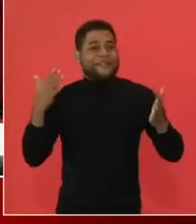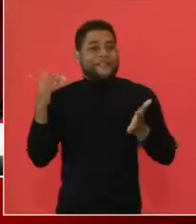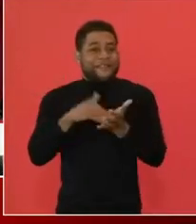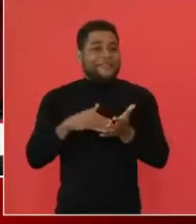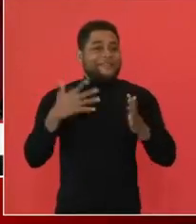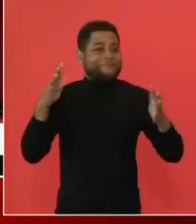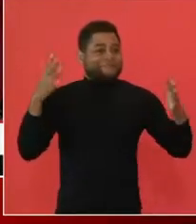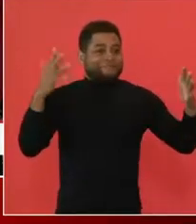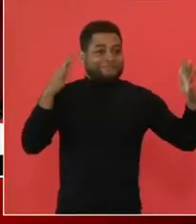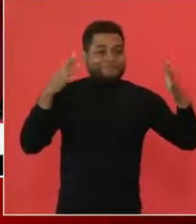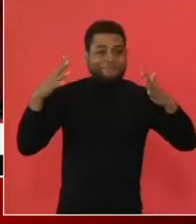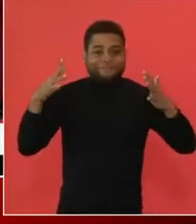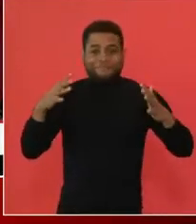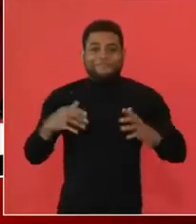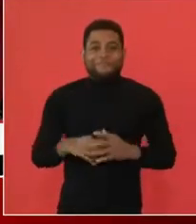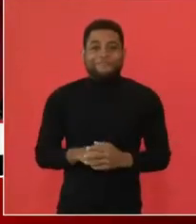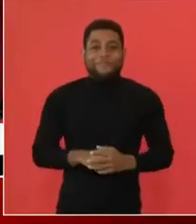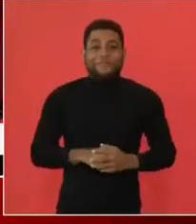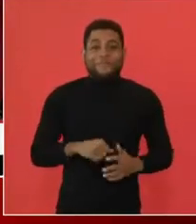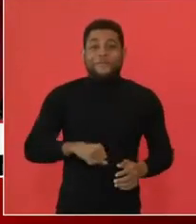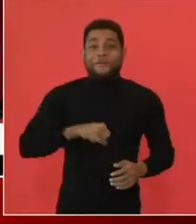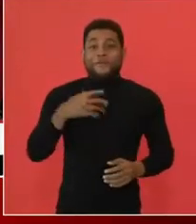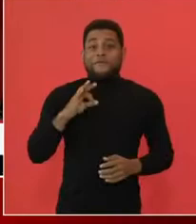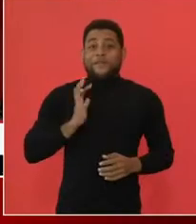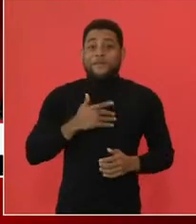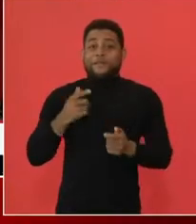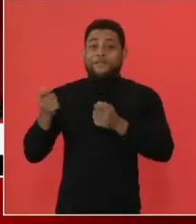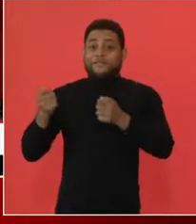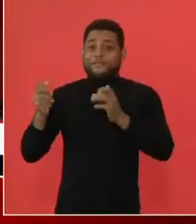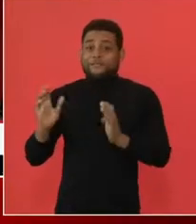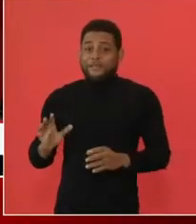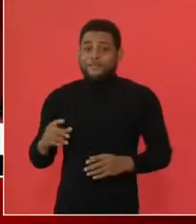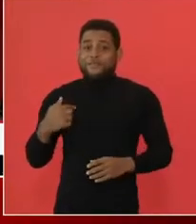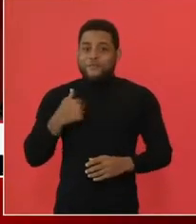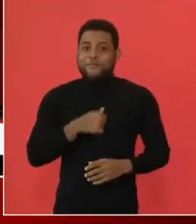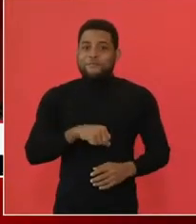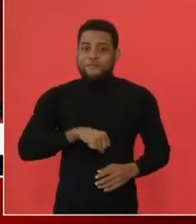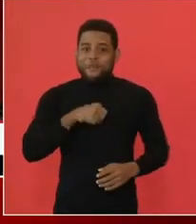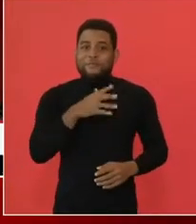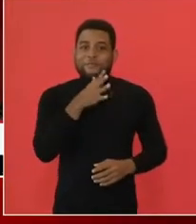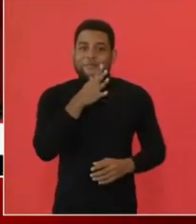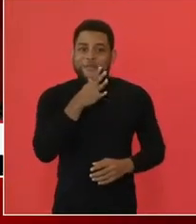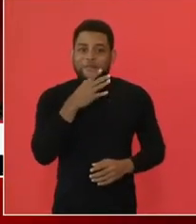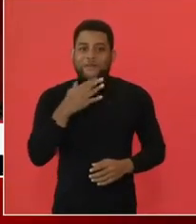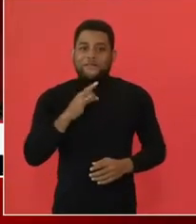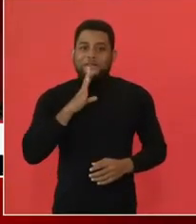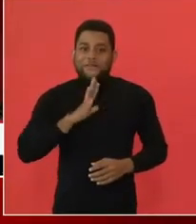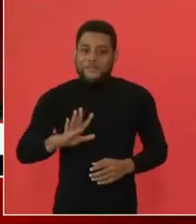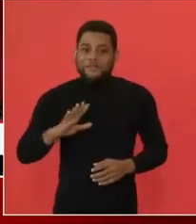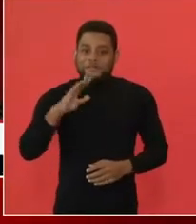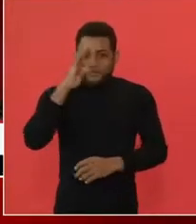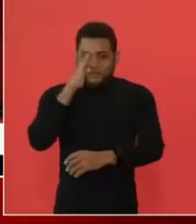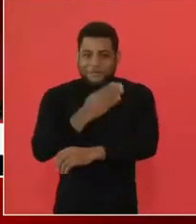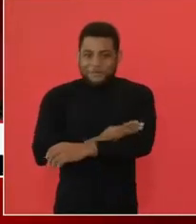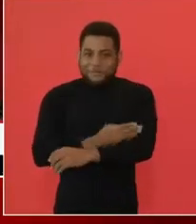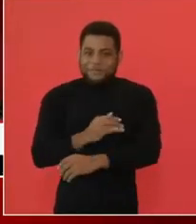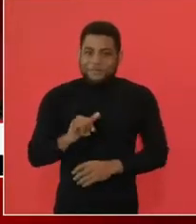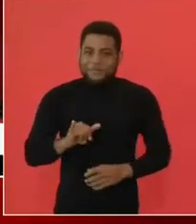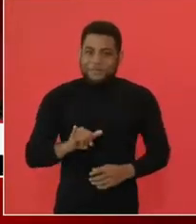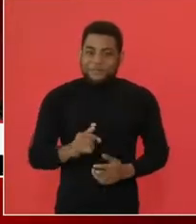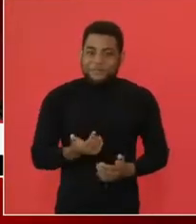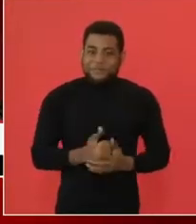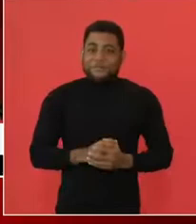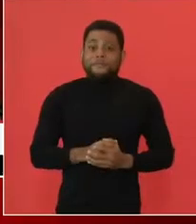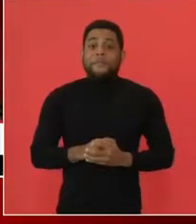I'm proud of our director, and like she said, I'm a proud mother of a 5-year-old son. Okay. And I'm extremely thankful